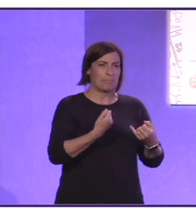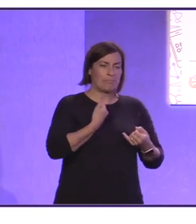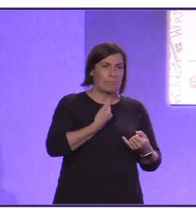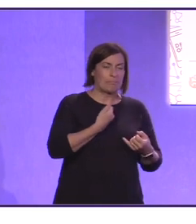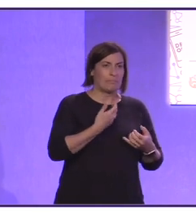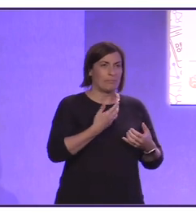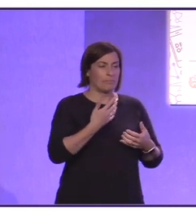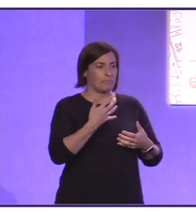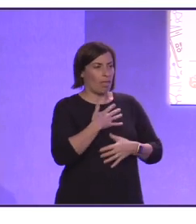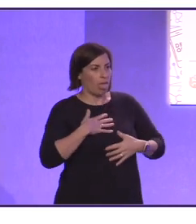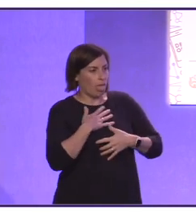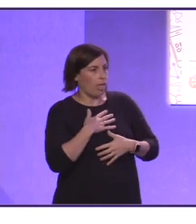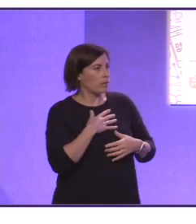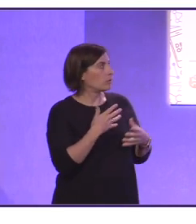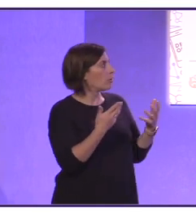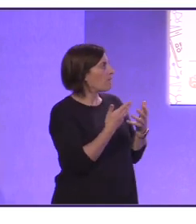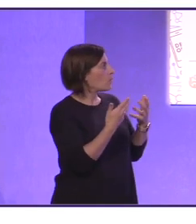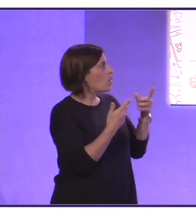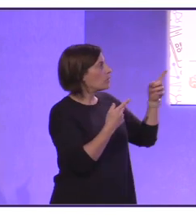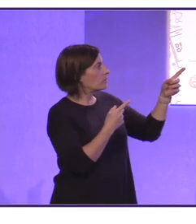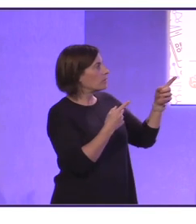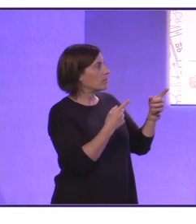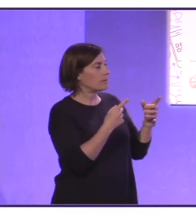course by Alan Sugar.